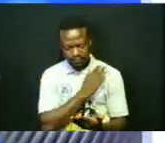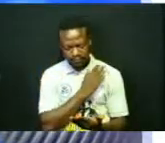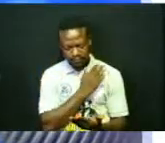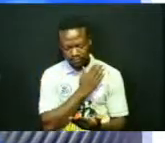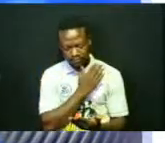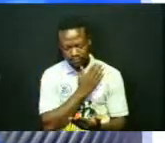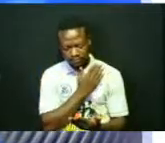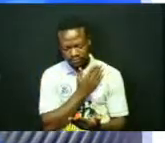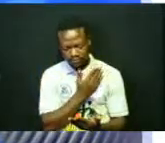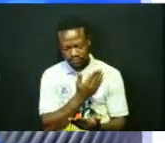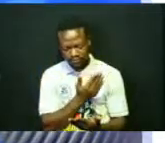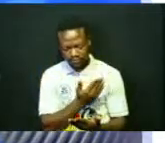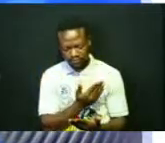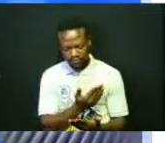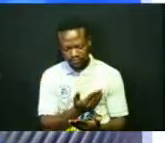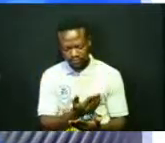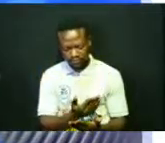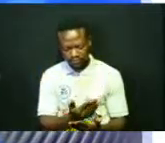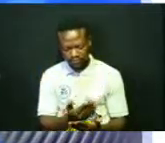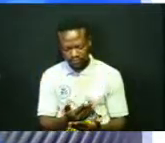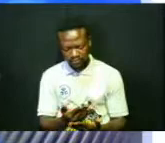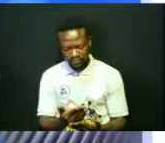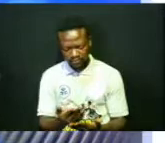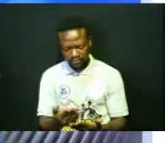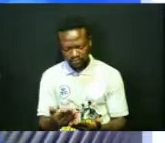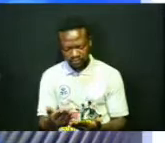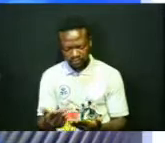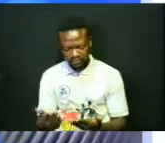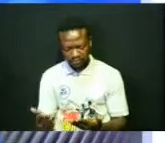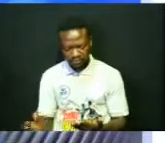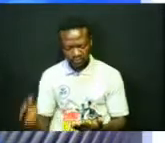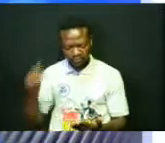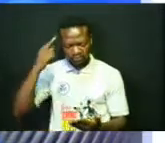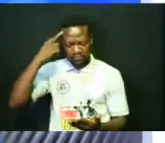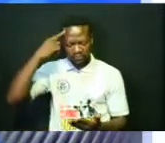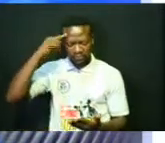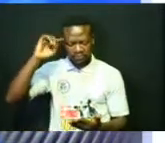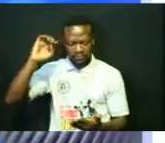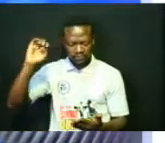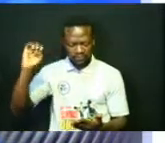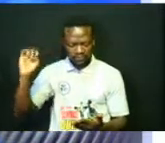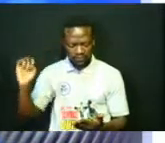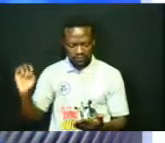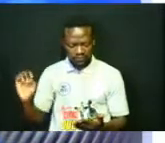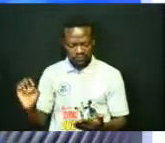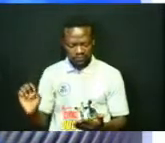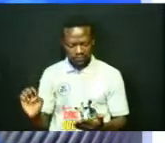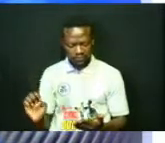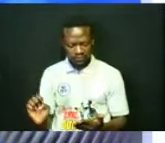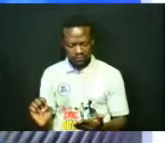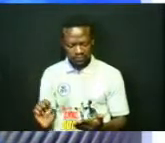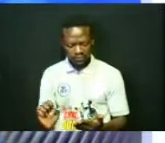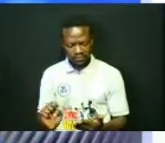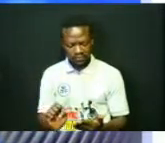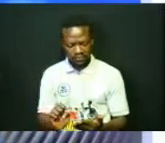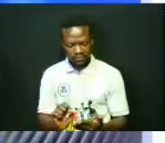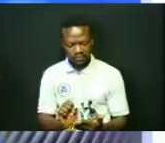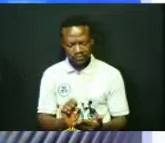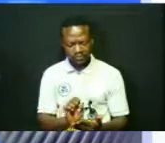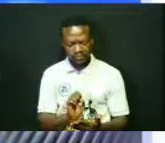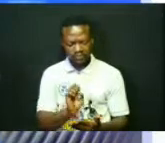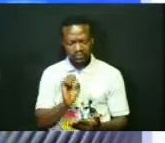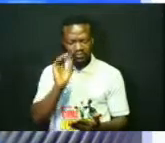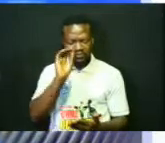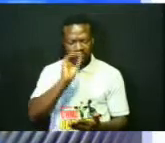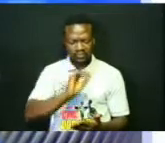Is settled in heaven forever,